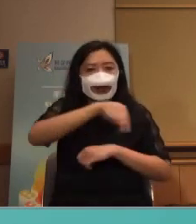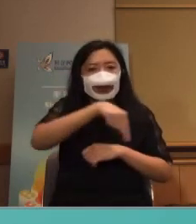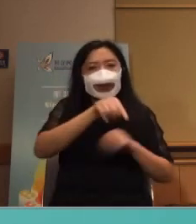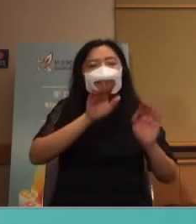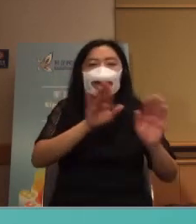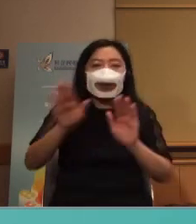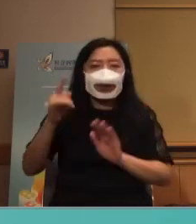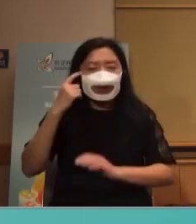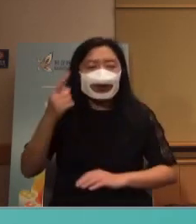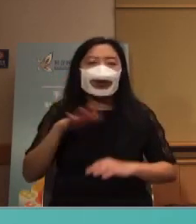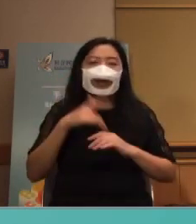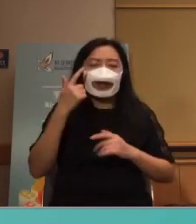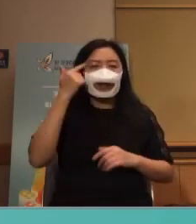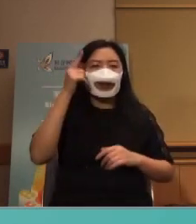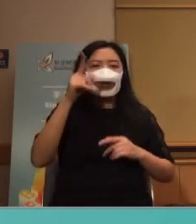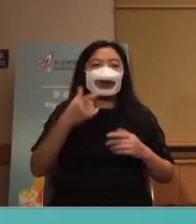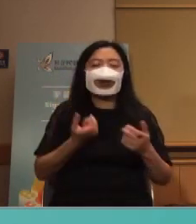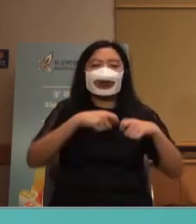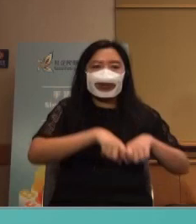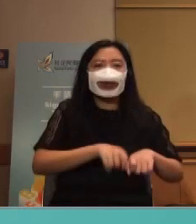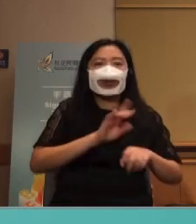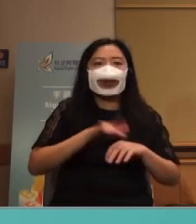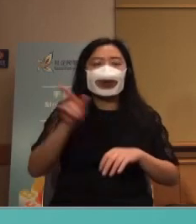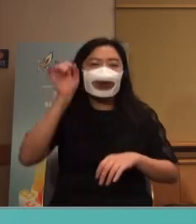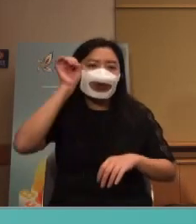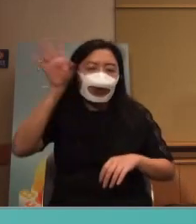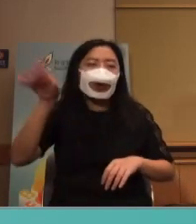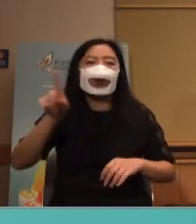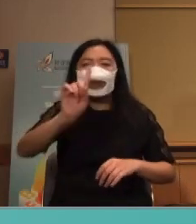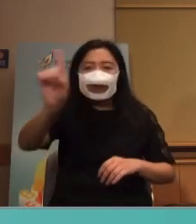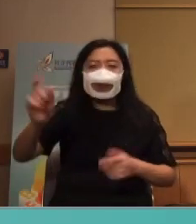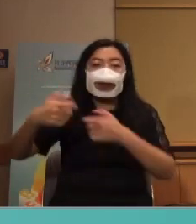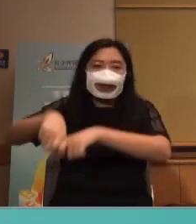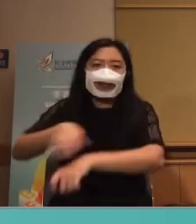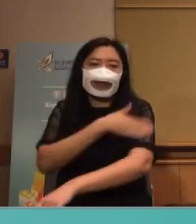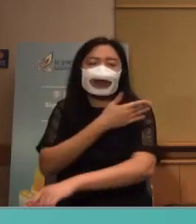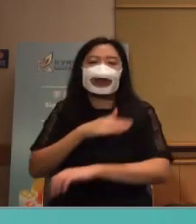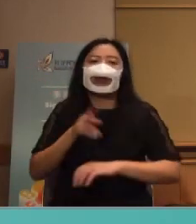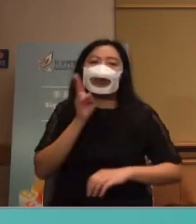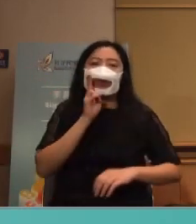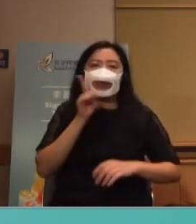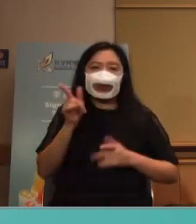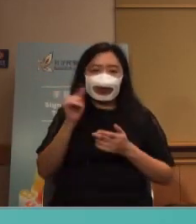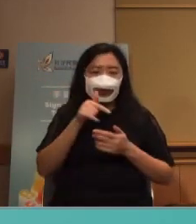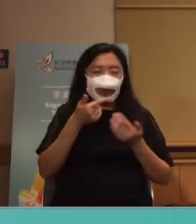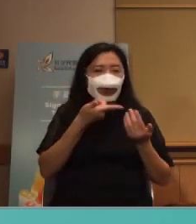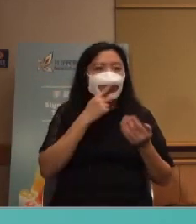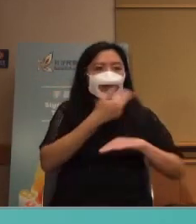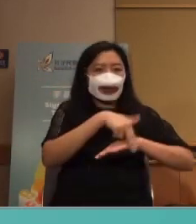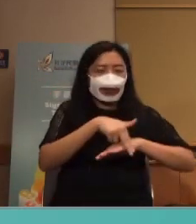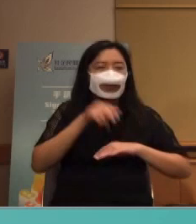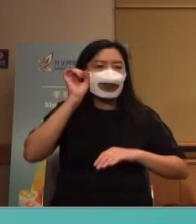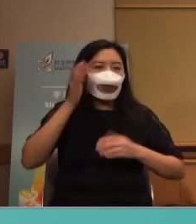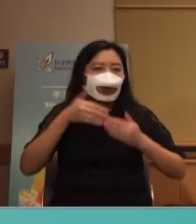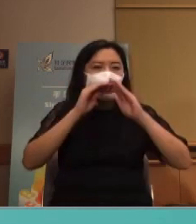investors, can see impact projects and impact startups in a new light.